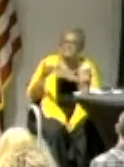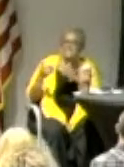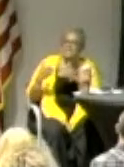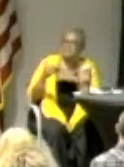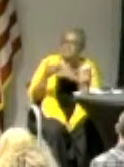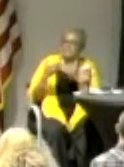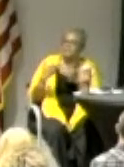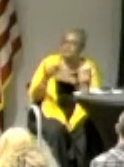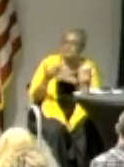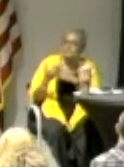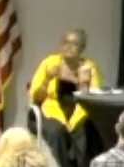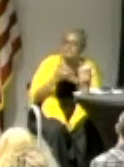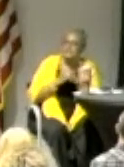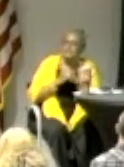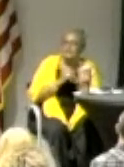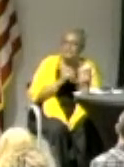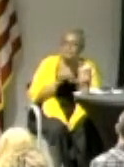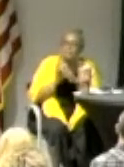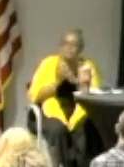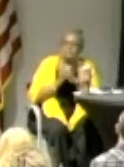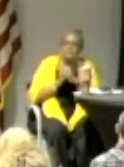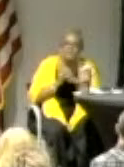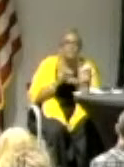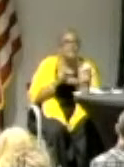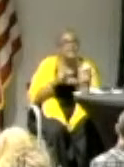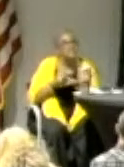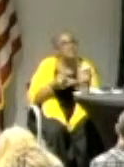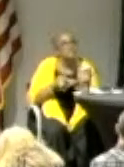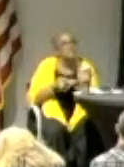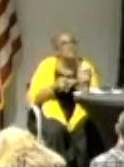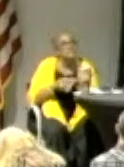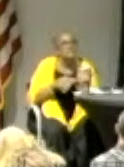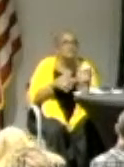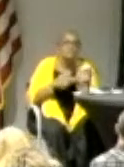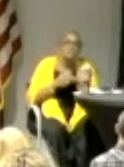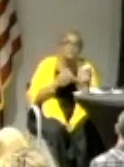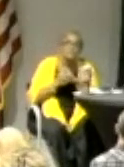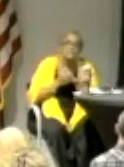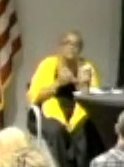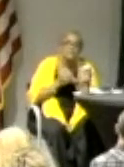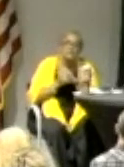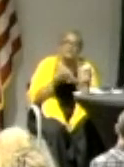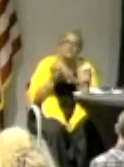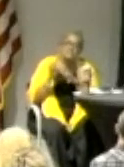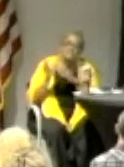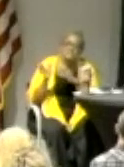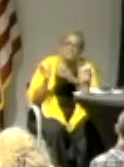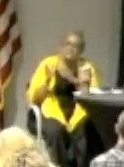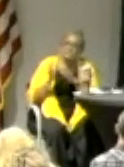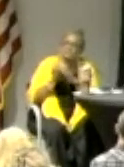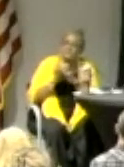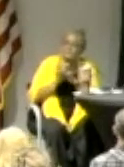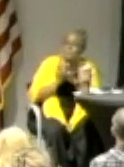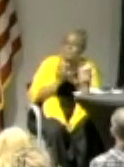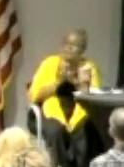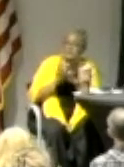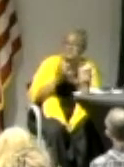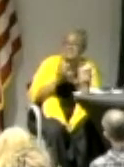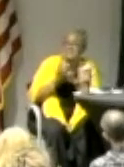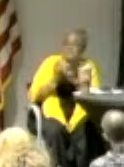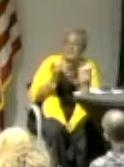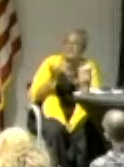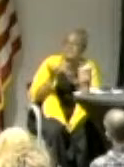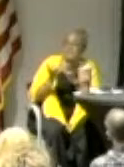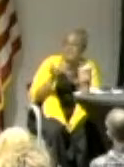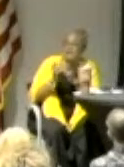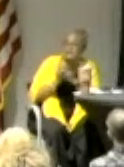there isn't a documented history of this. So I'll say, well, what was the plan? Well, last year we did this, the year before we did that, or such and such and such. So I think part of this is